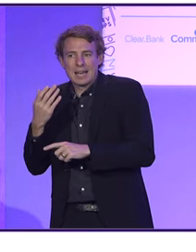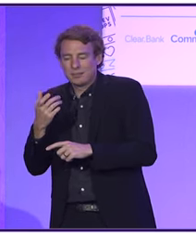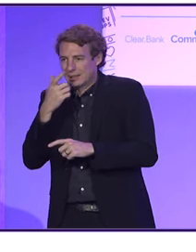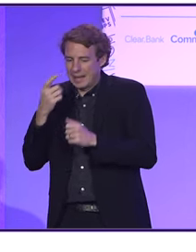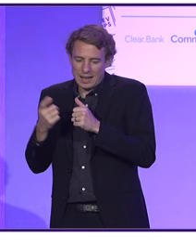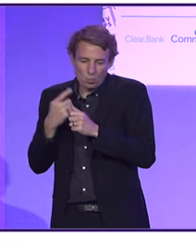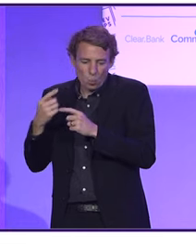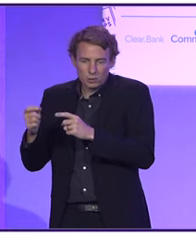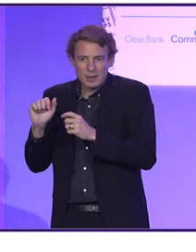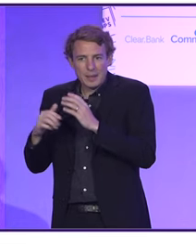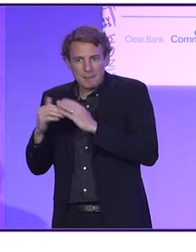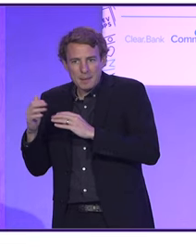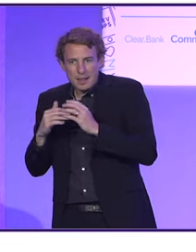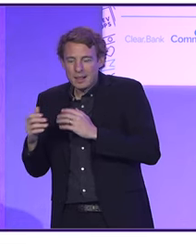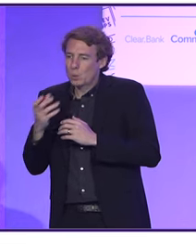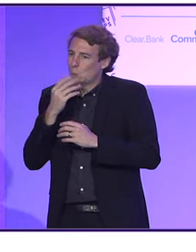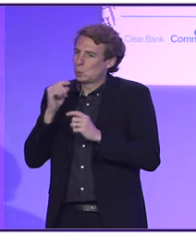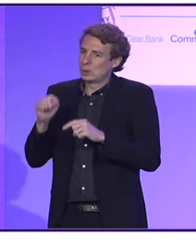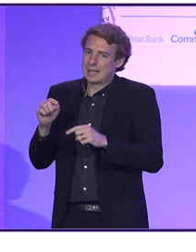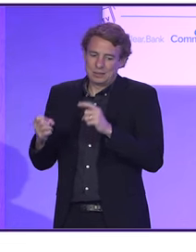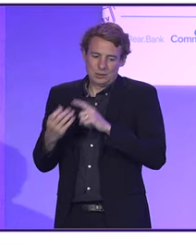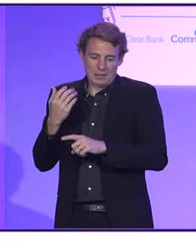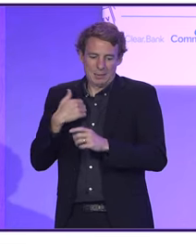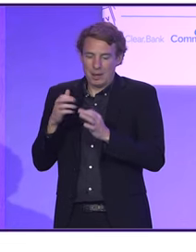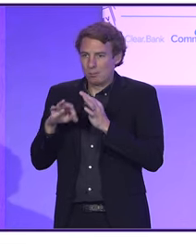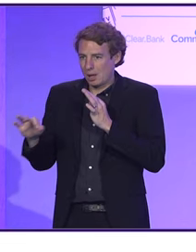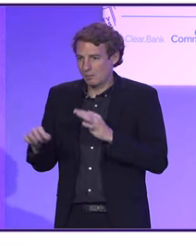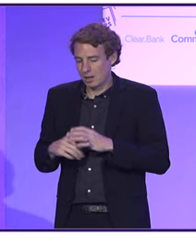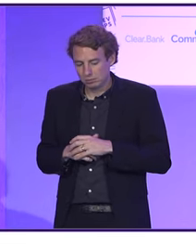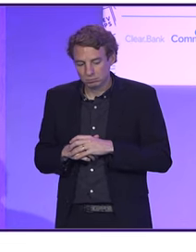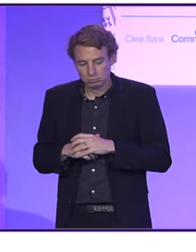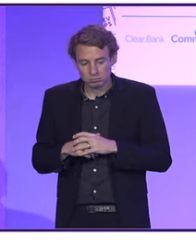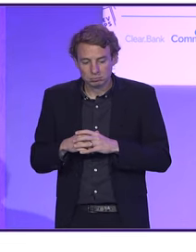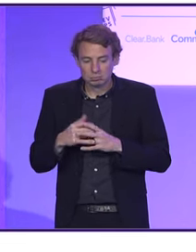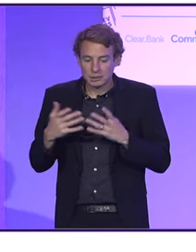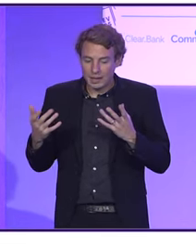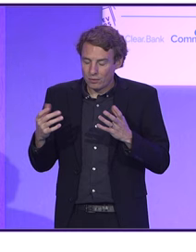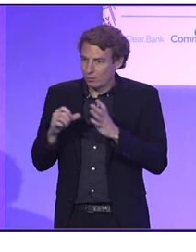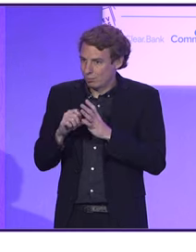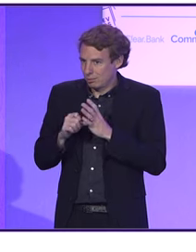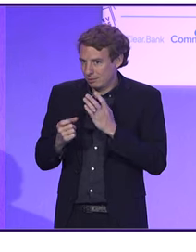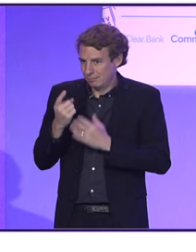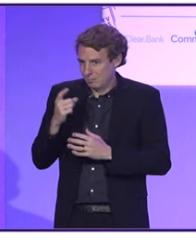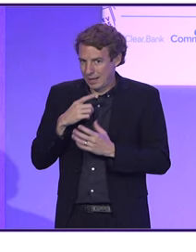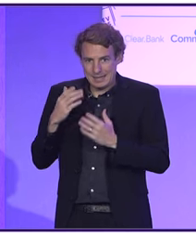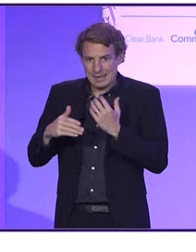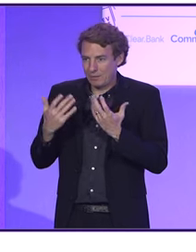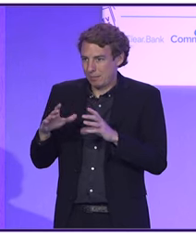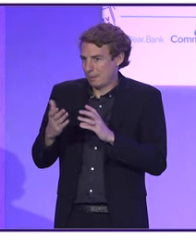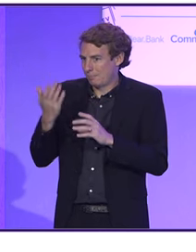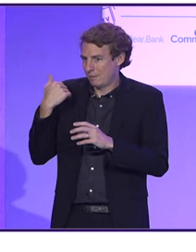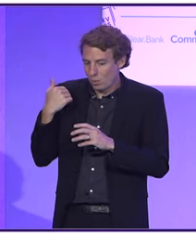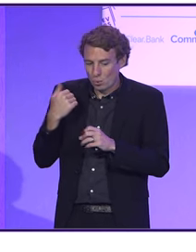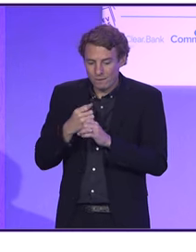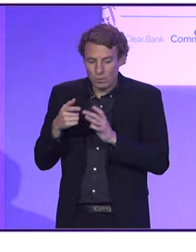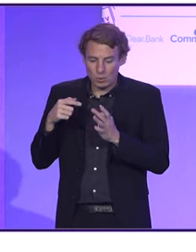builds. We'll be using this to greatly simplify the development of our pipeline. However, a problem arose. This has never been done and documented for Bitbucket,